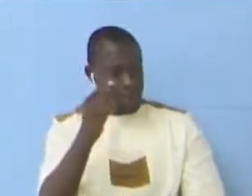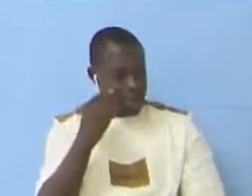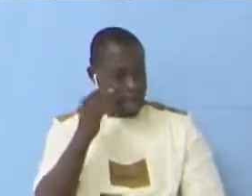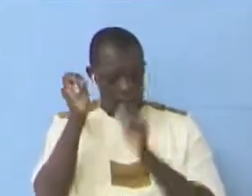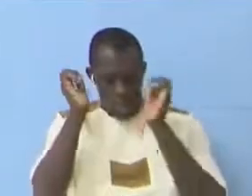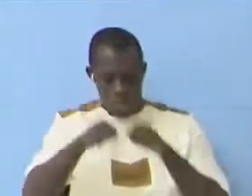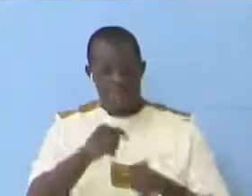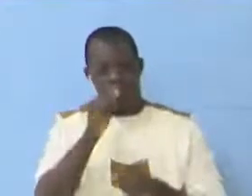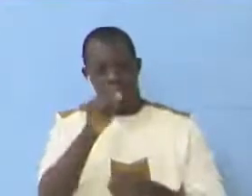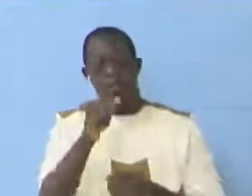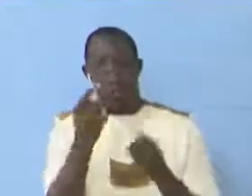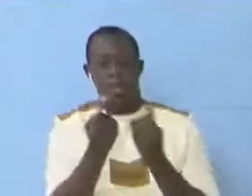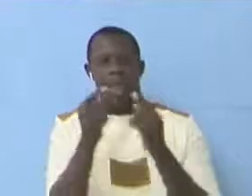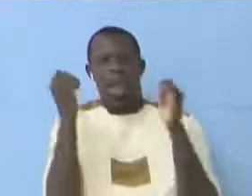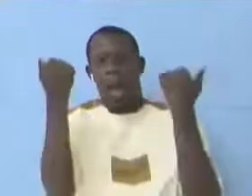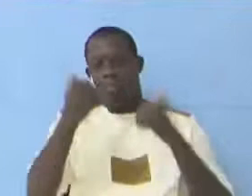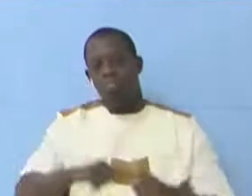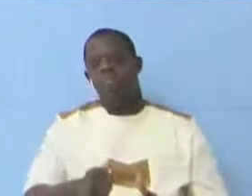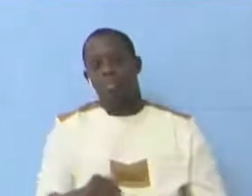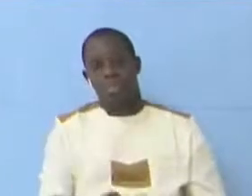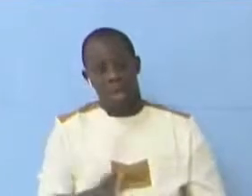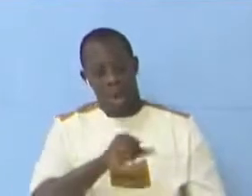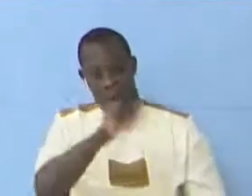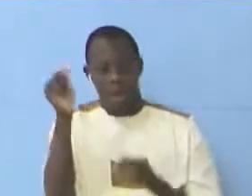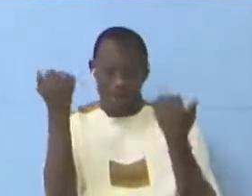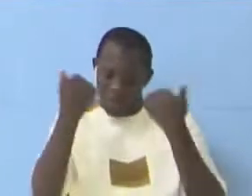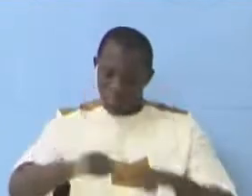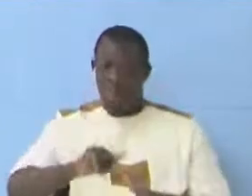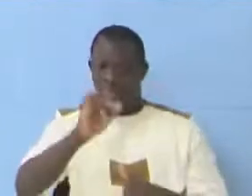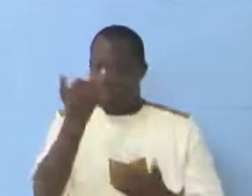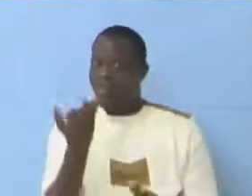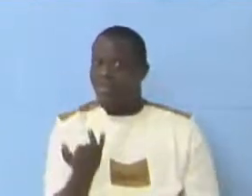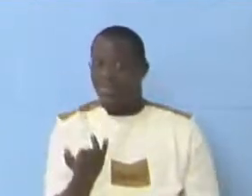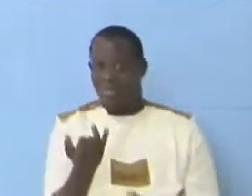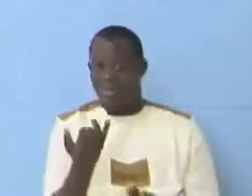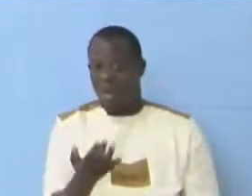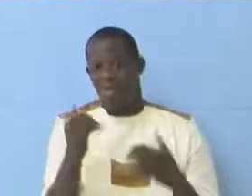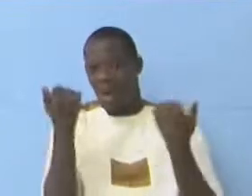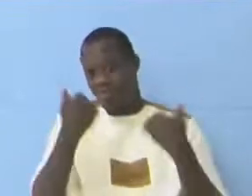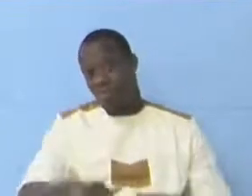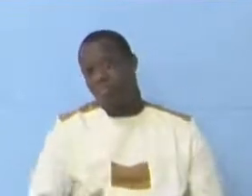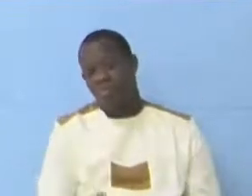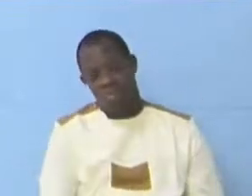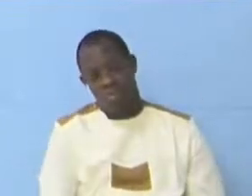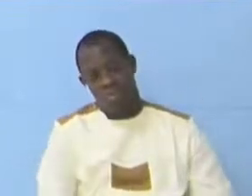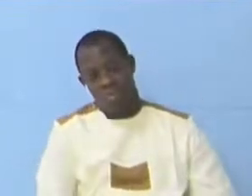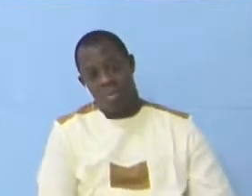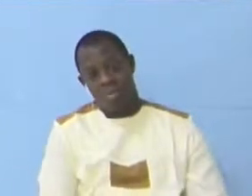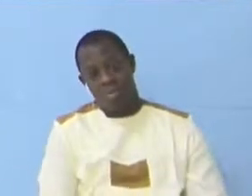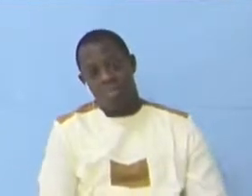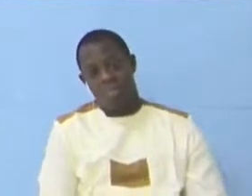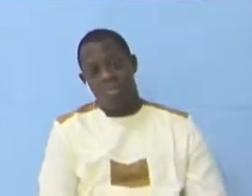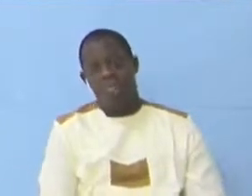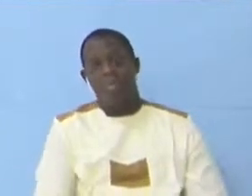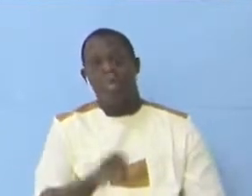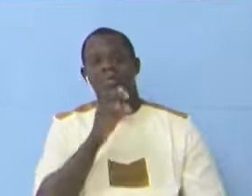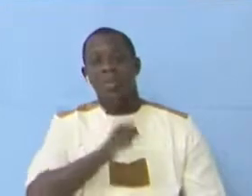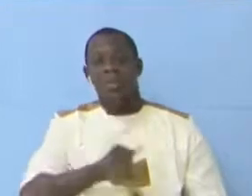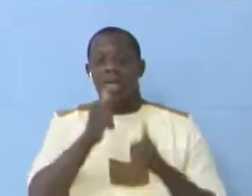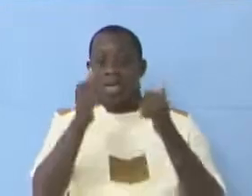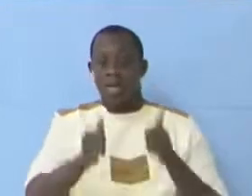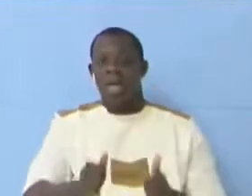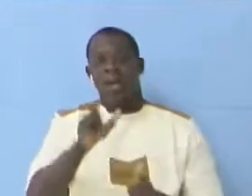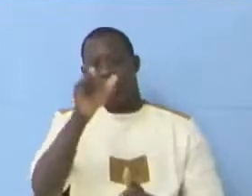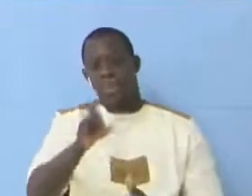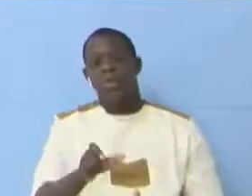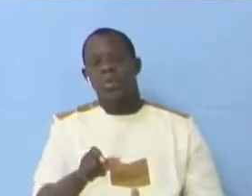nag ne benn bés lii dana xew. Well, happen it did. waa de xew na de. Ooh. Mr. Chair, may I approach?